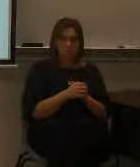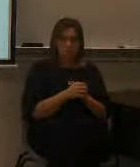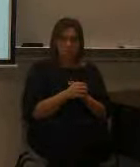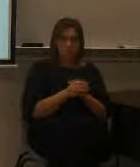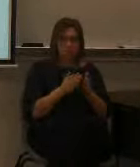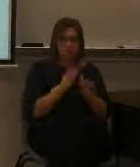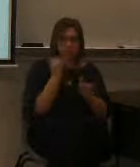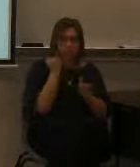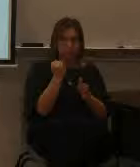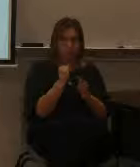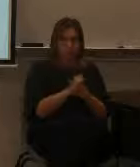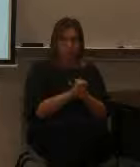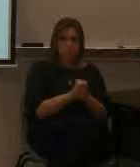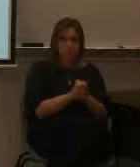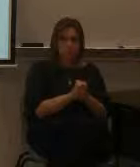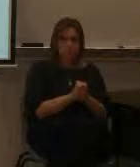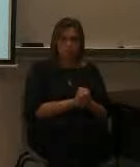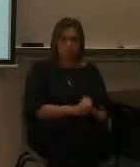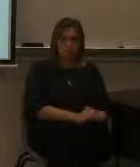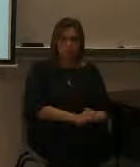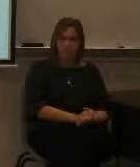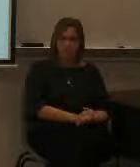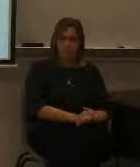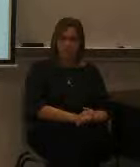General idea.